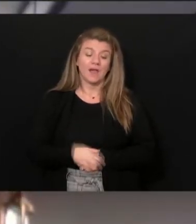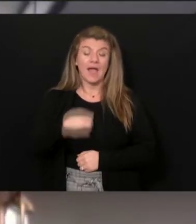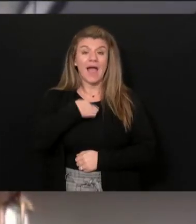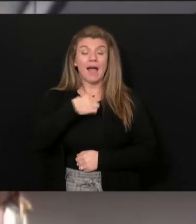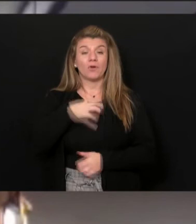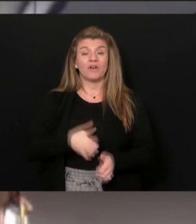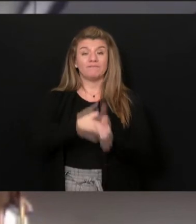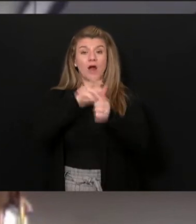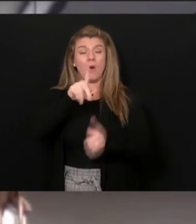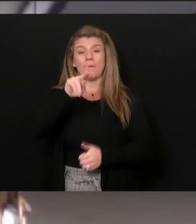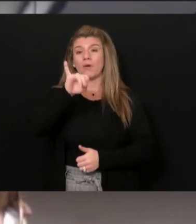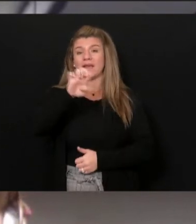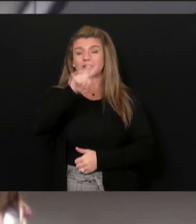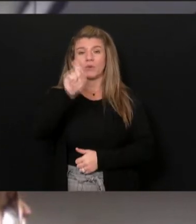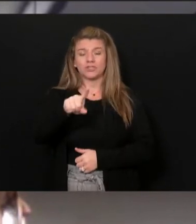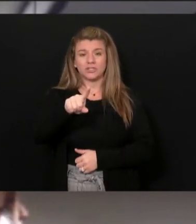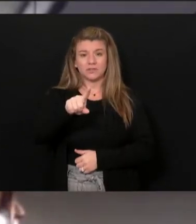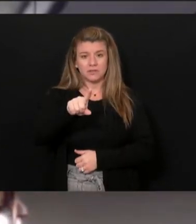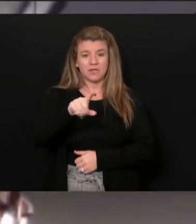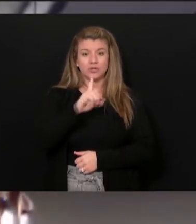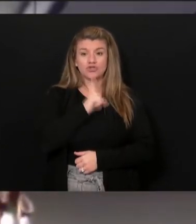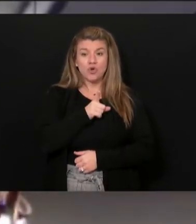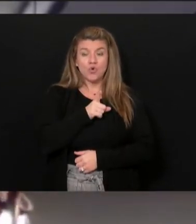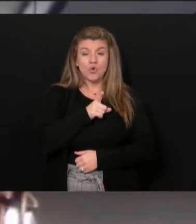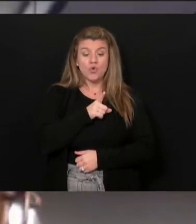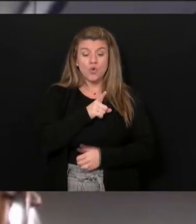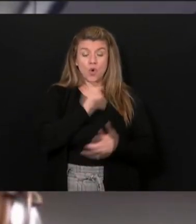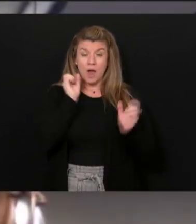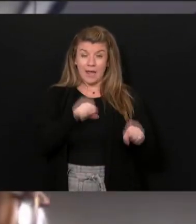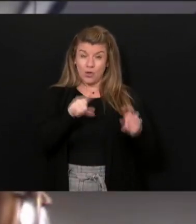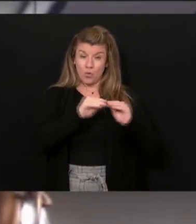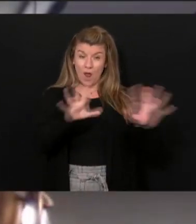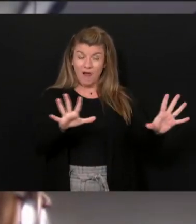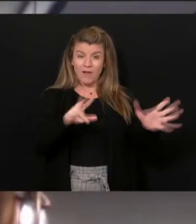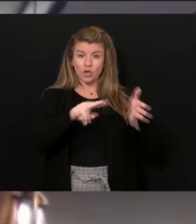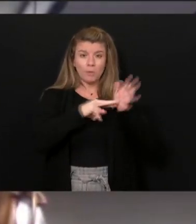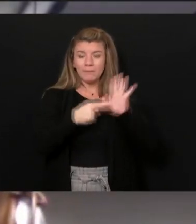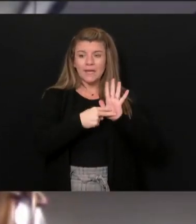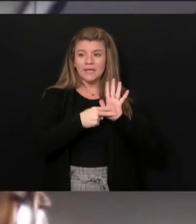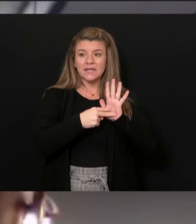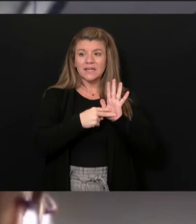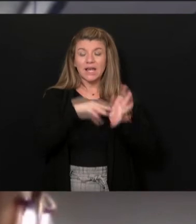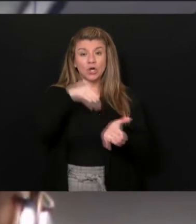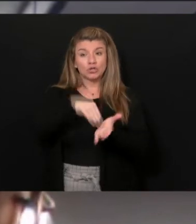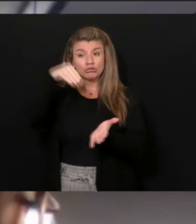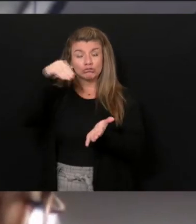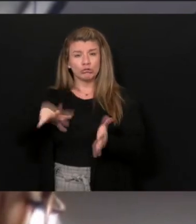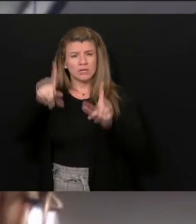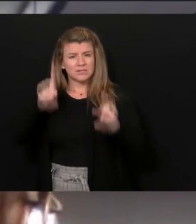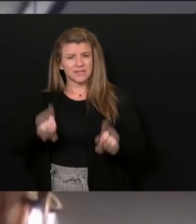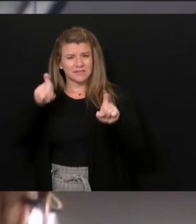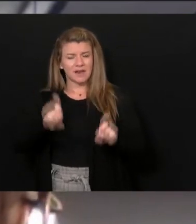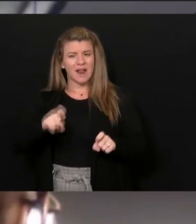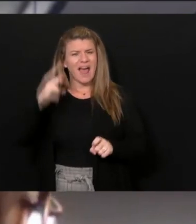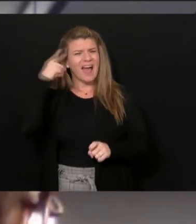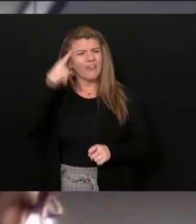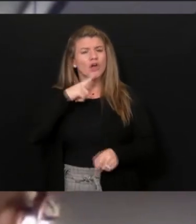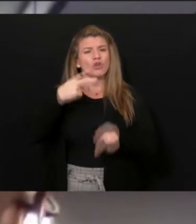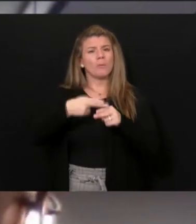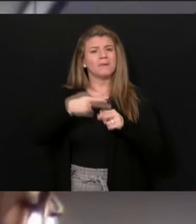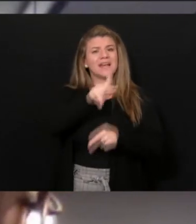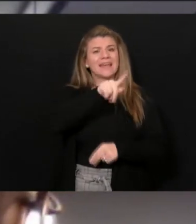on part of Kenny's question. So, Governor, could you clarify what you meant about student testing? I thought you also mentioned, K